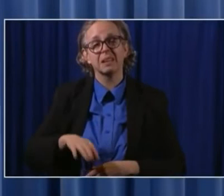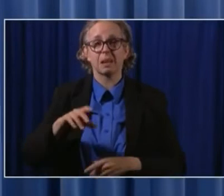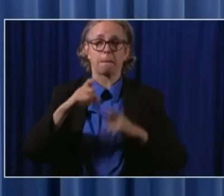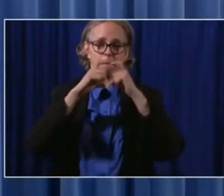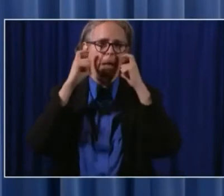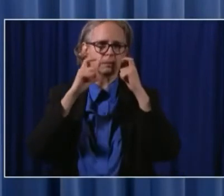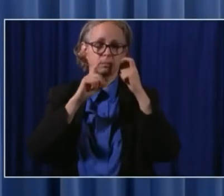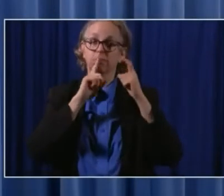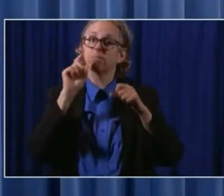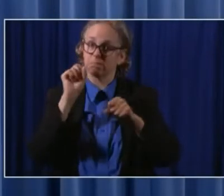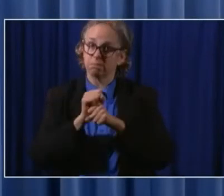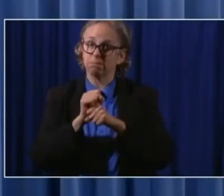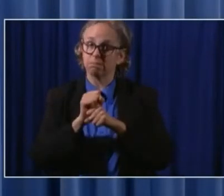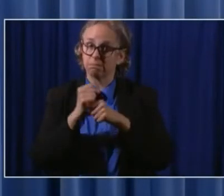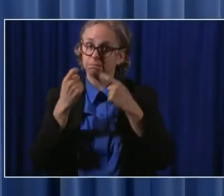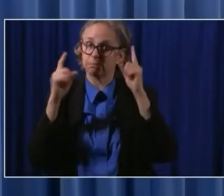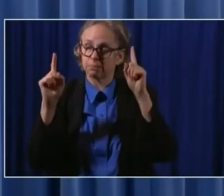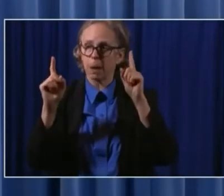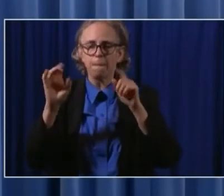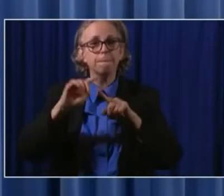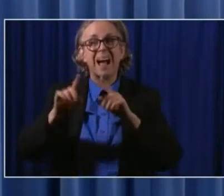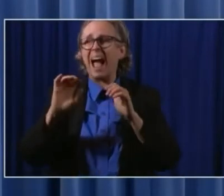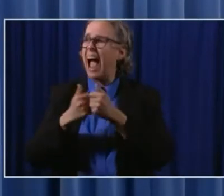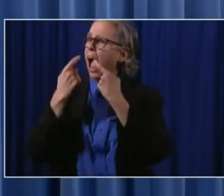it matters a great, great deal.